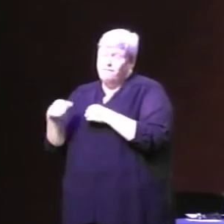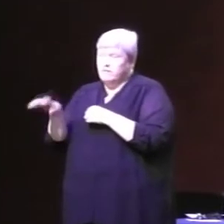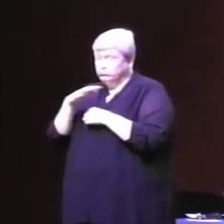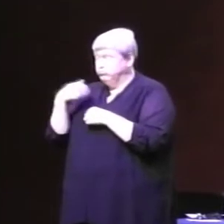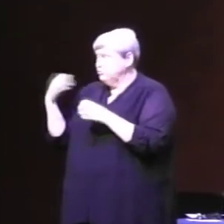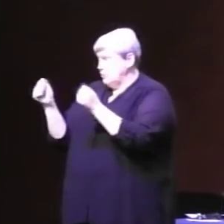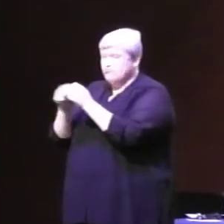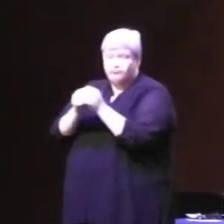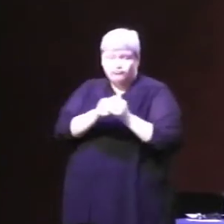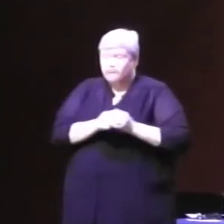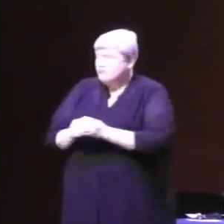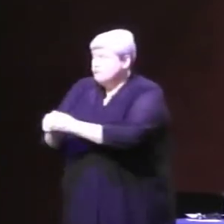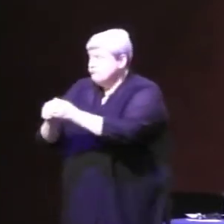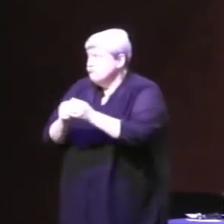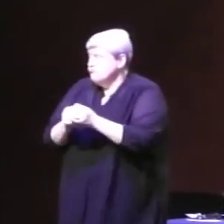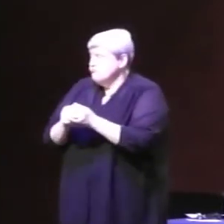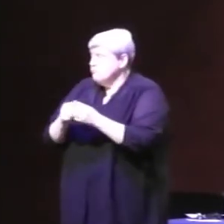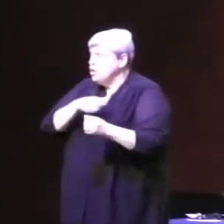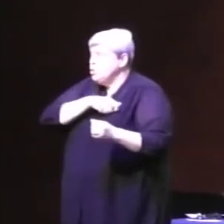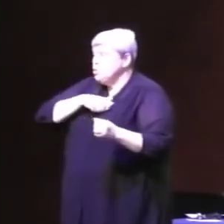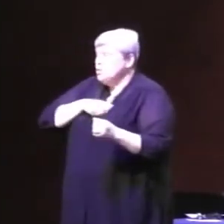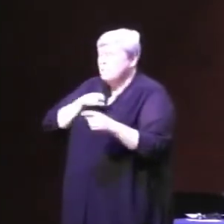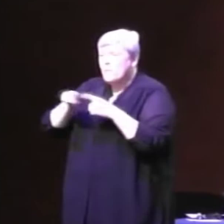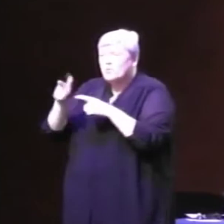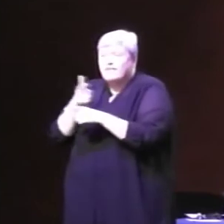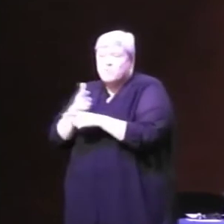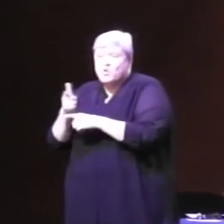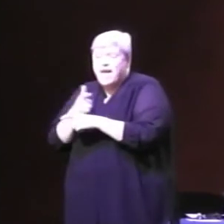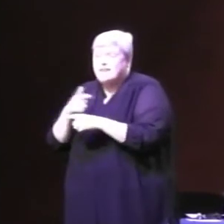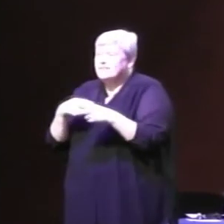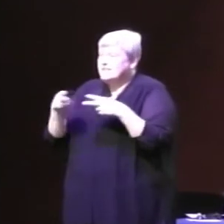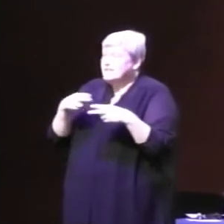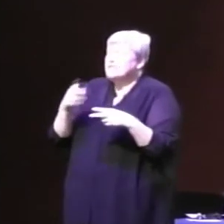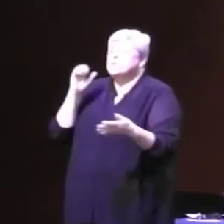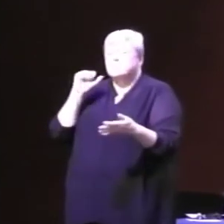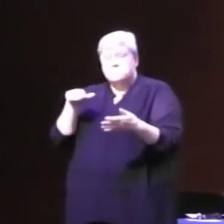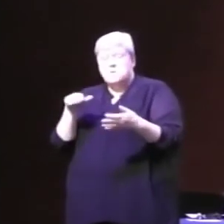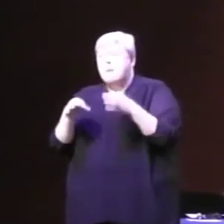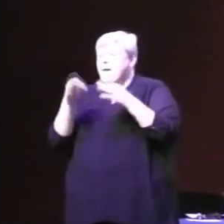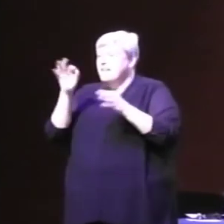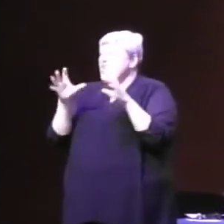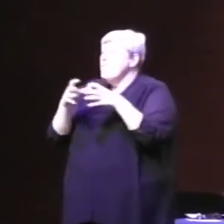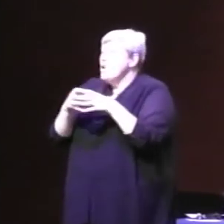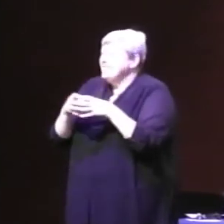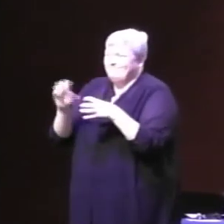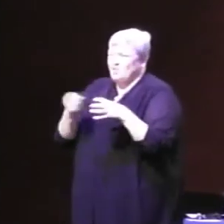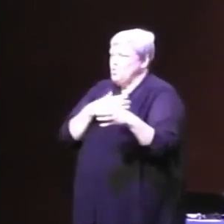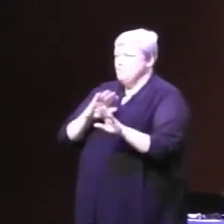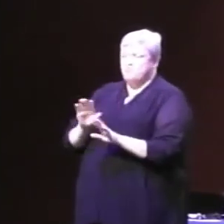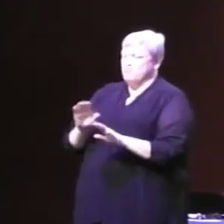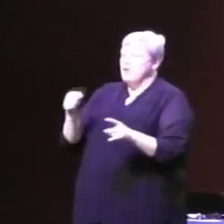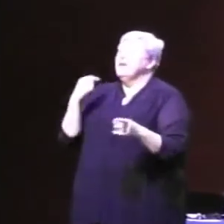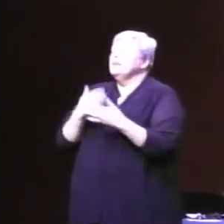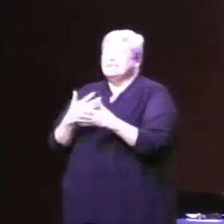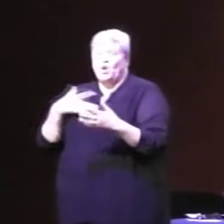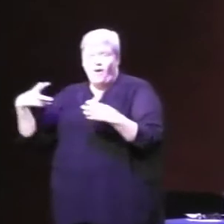across trade unions, civic society and most of the press, and with the exception of the Tories, the political parties, that the austerity policies of the UK